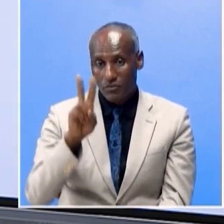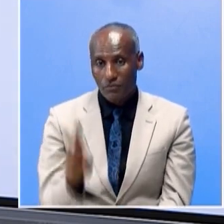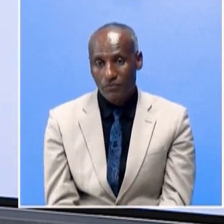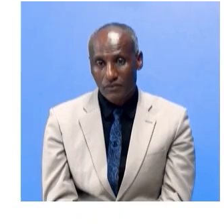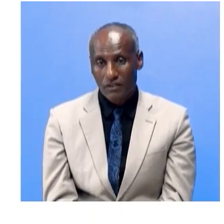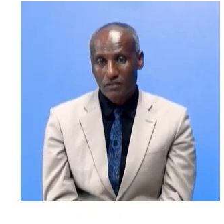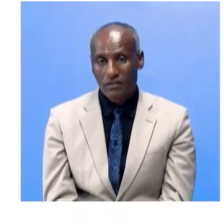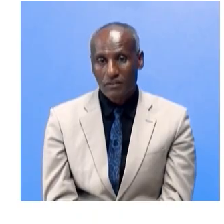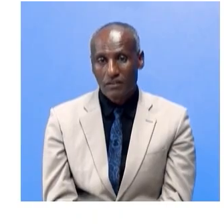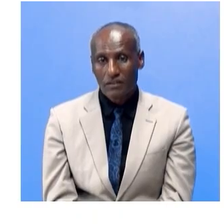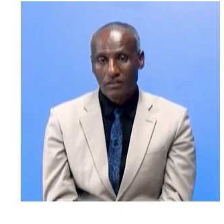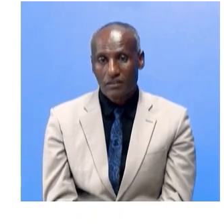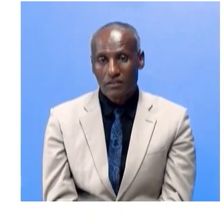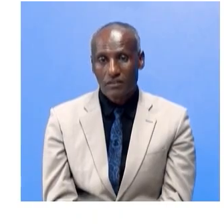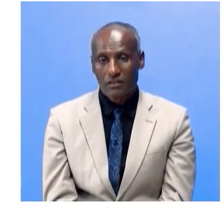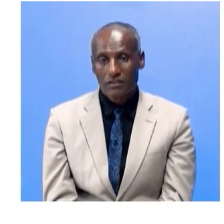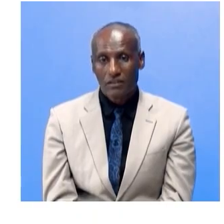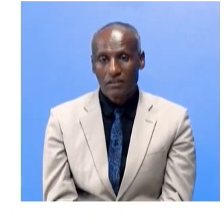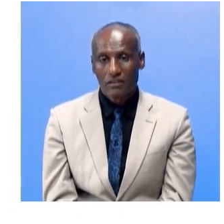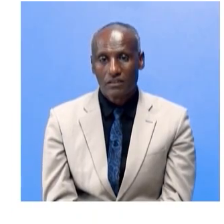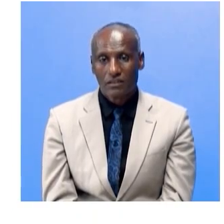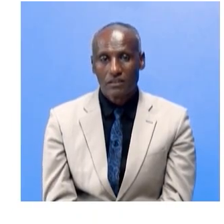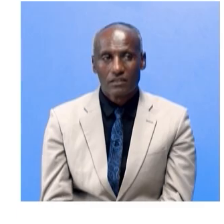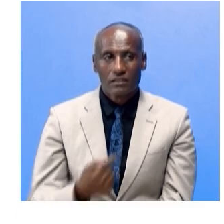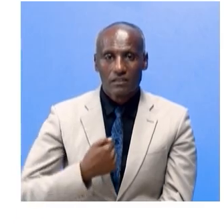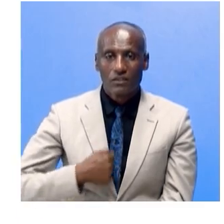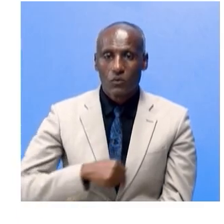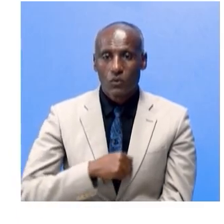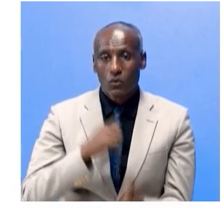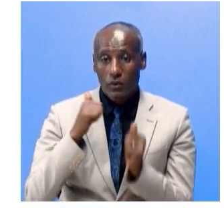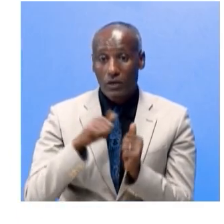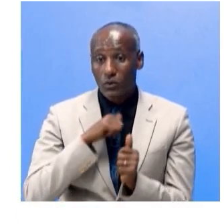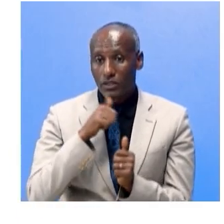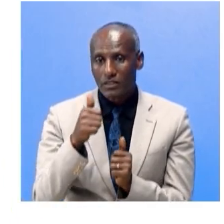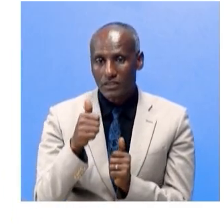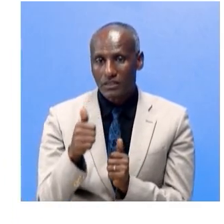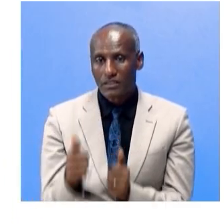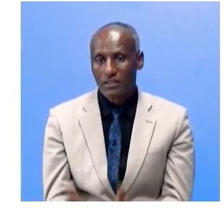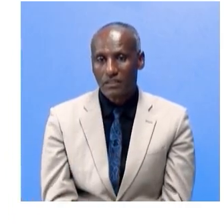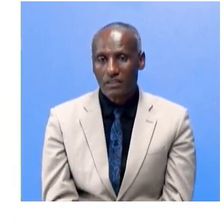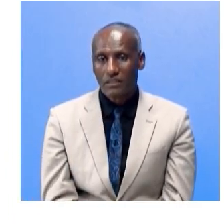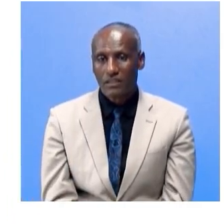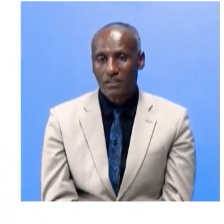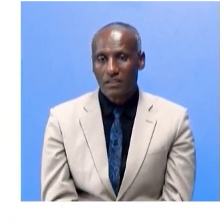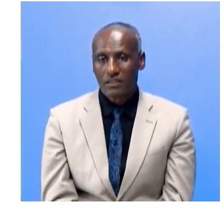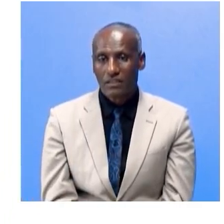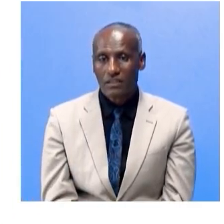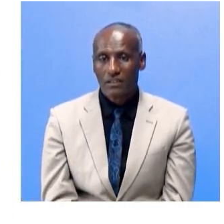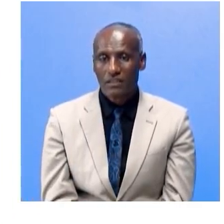The third, we couldn't or they couldn't